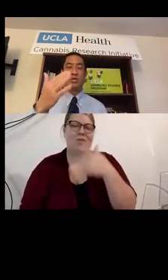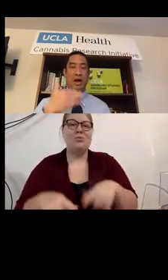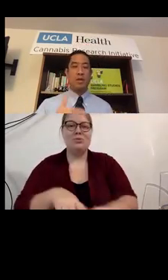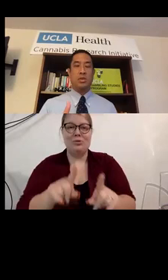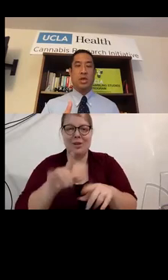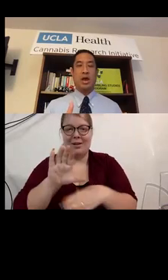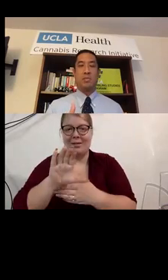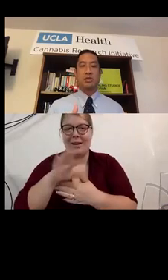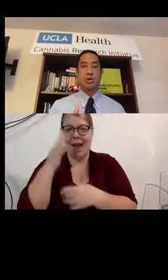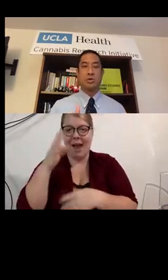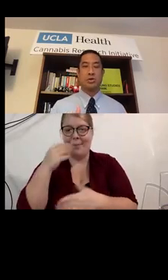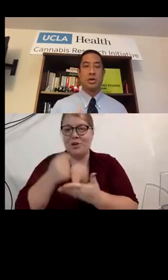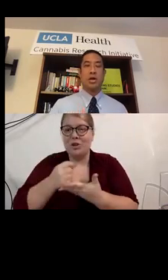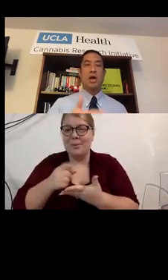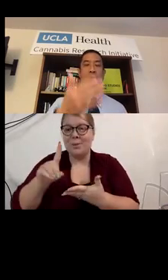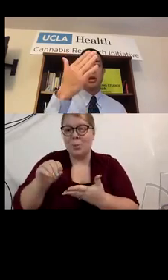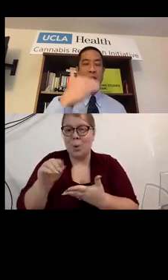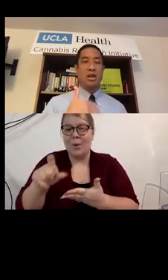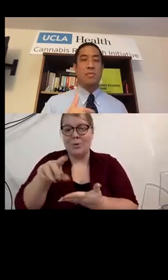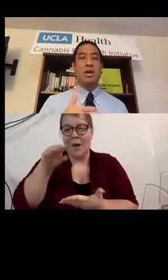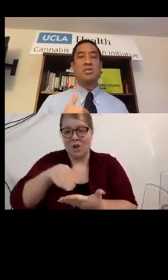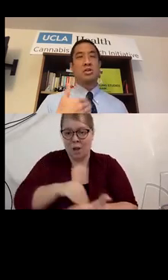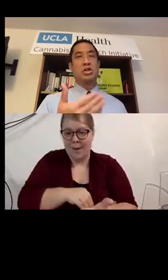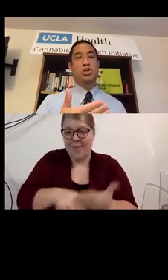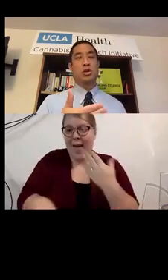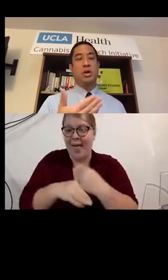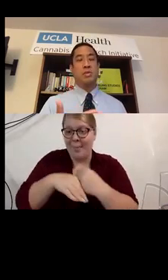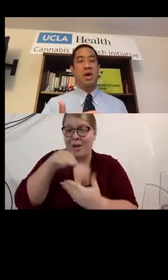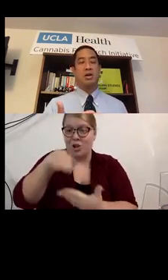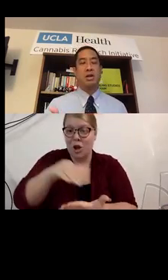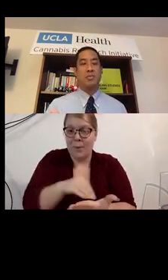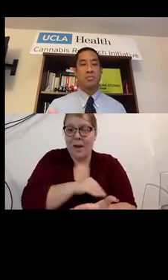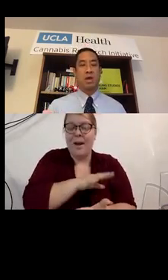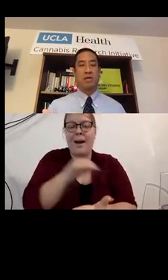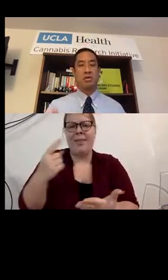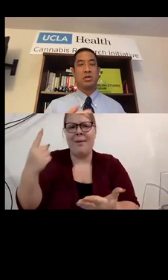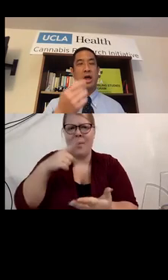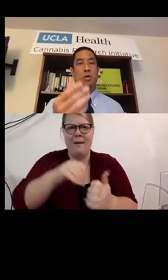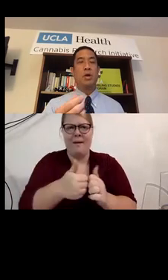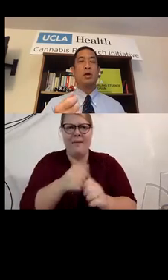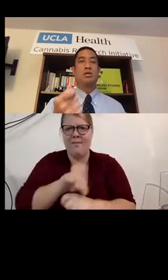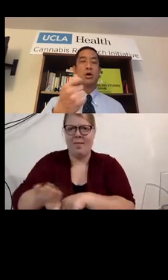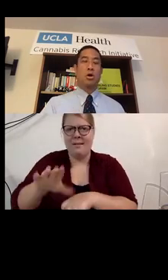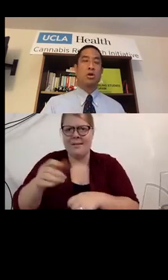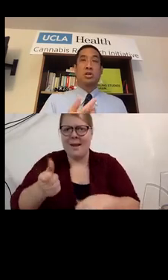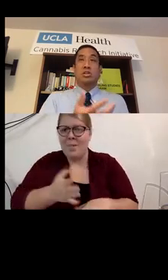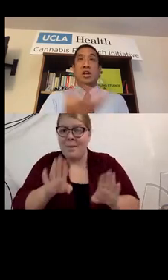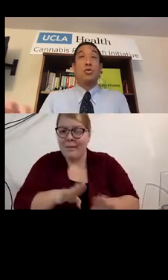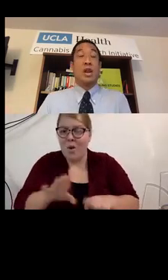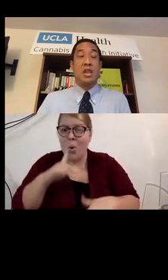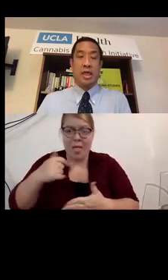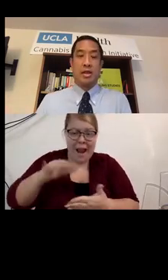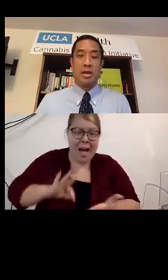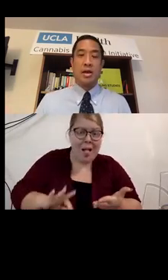need to document the cannabis use, and we need to document its relationship and impact on gambling behavior. Does it help? Does it hurt? Does it